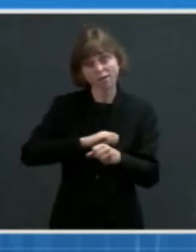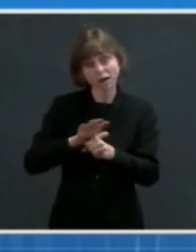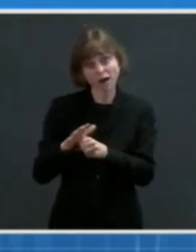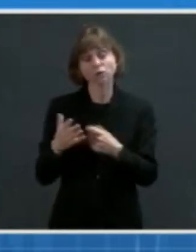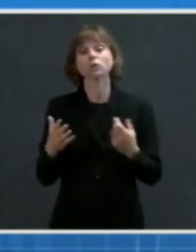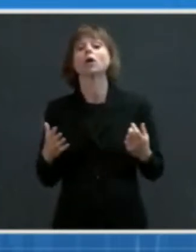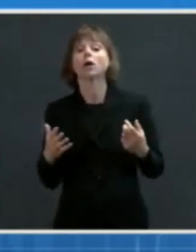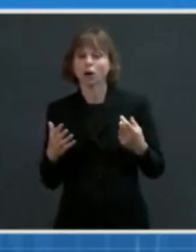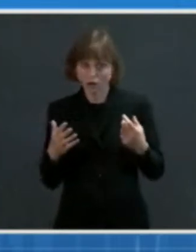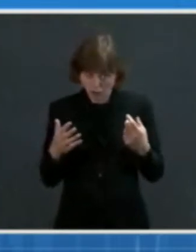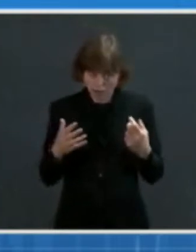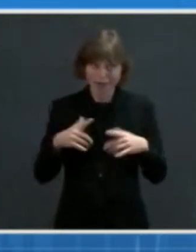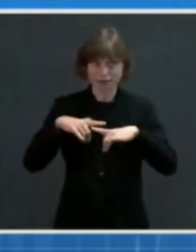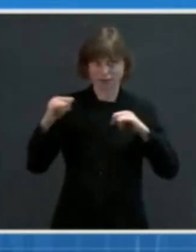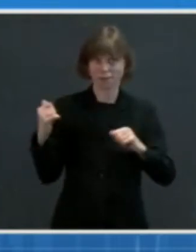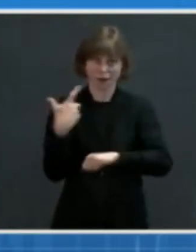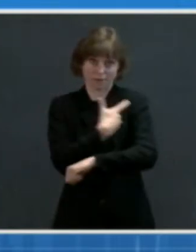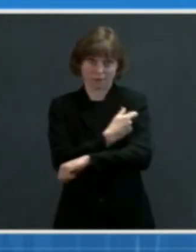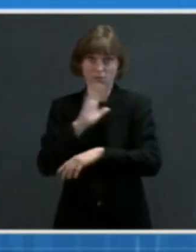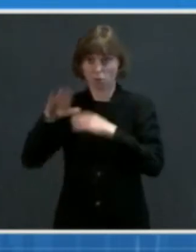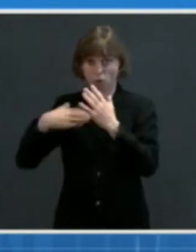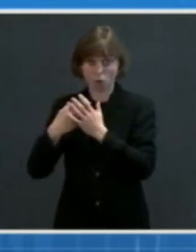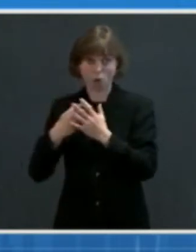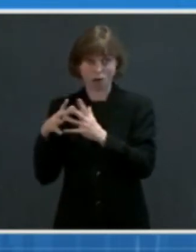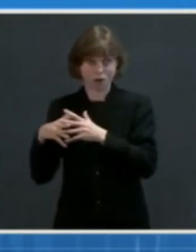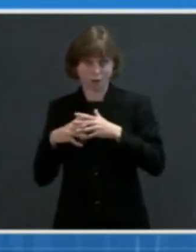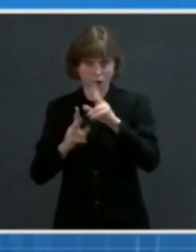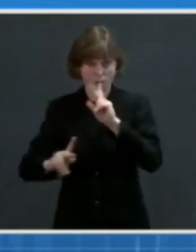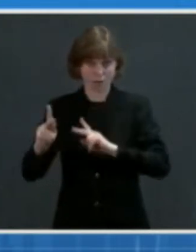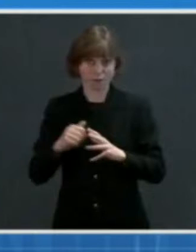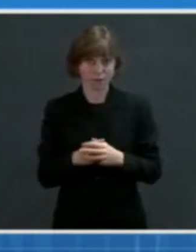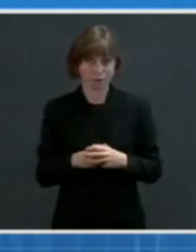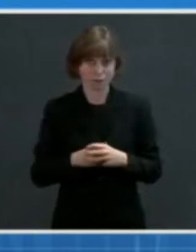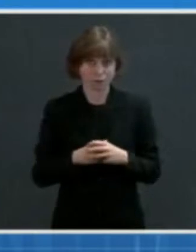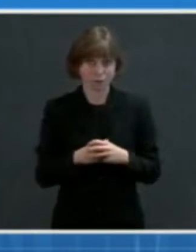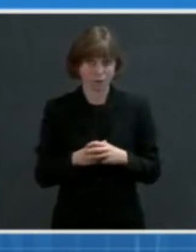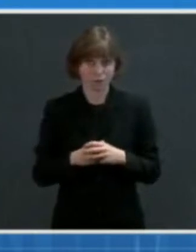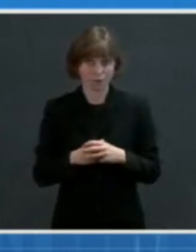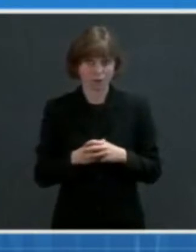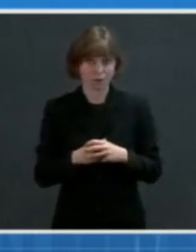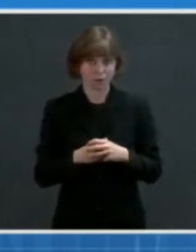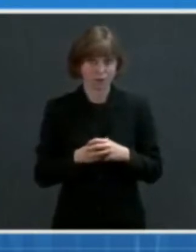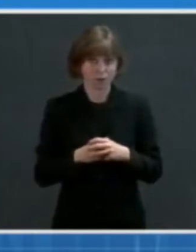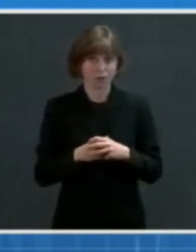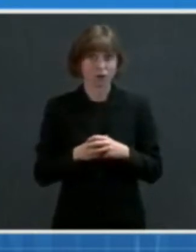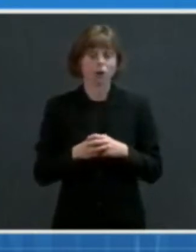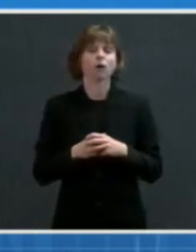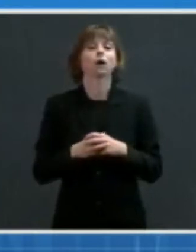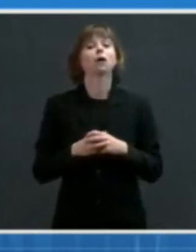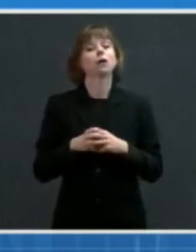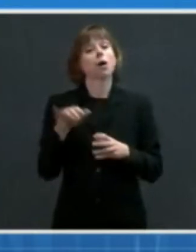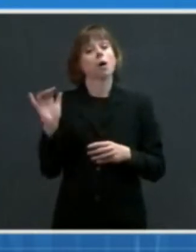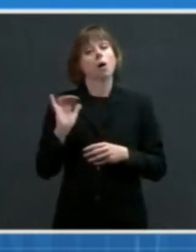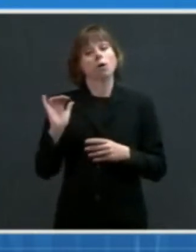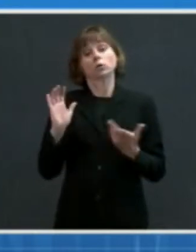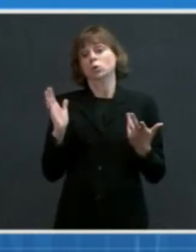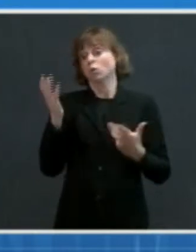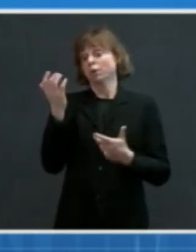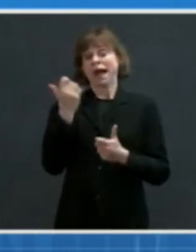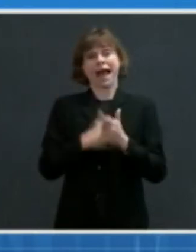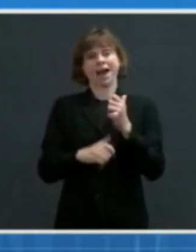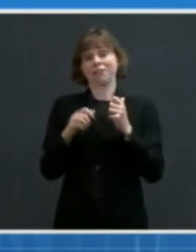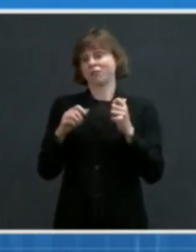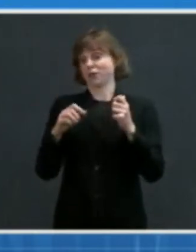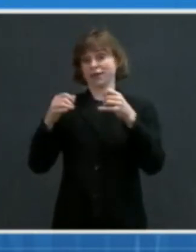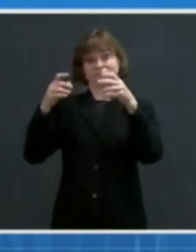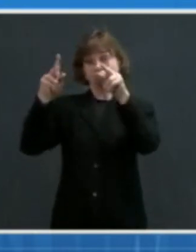trying to vaccinate all of the public. I will also note that, every individual is empowered to do the